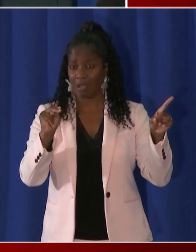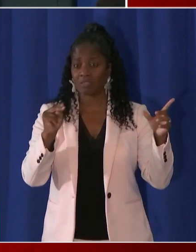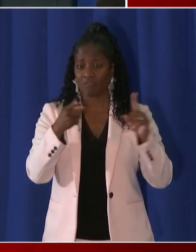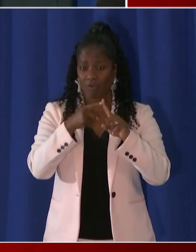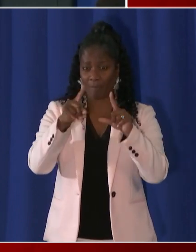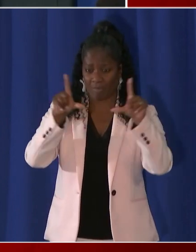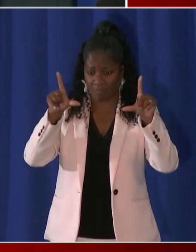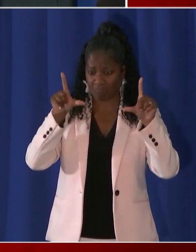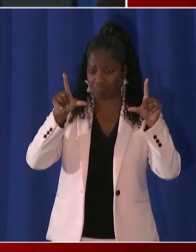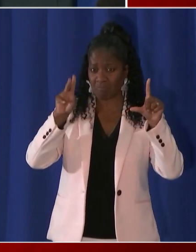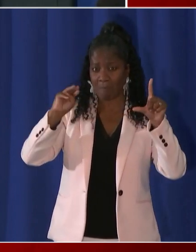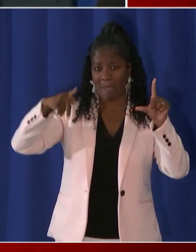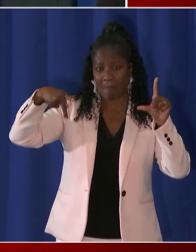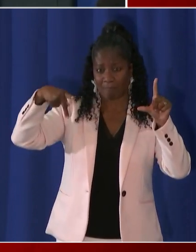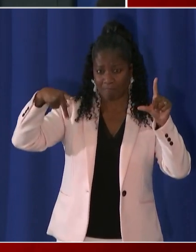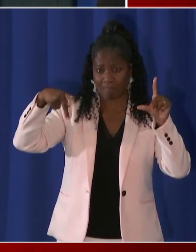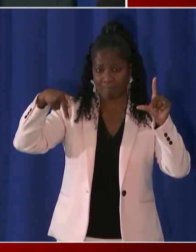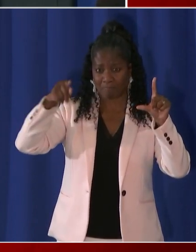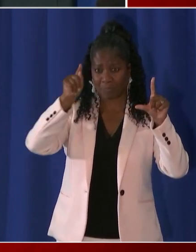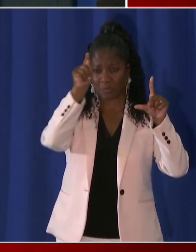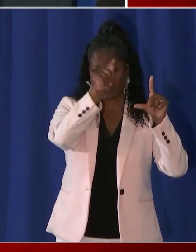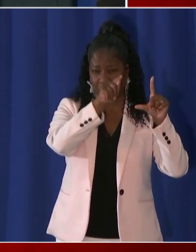from.